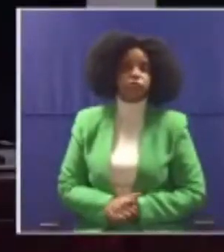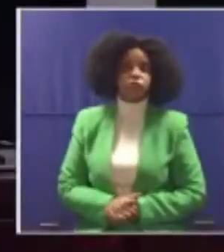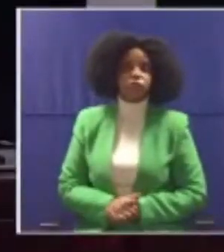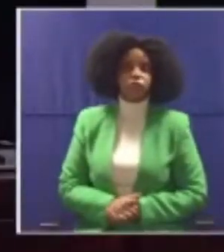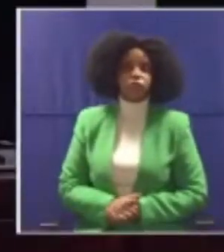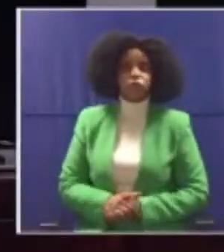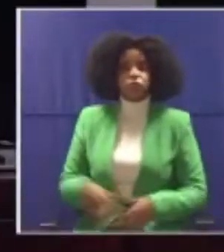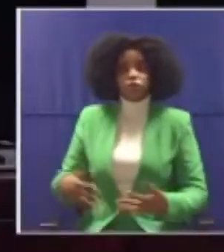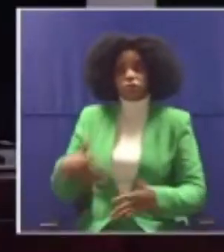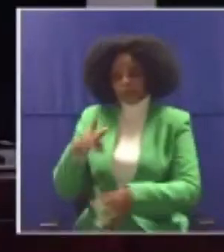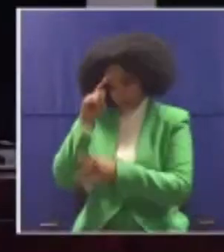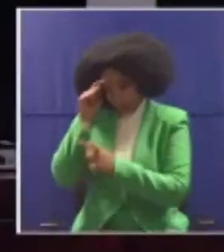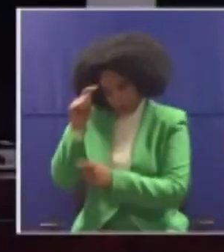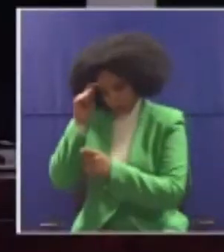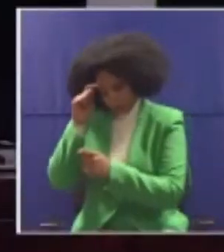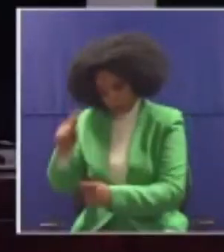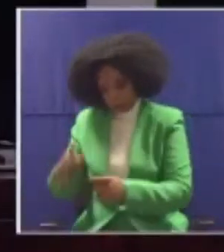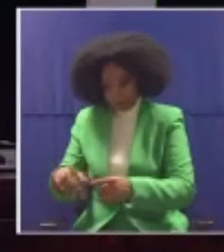Member